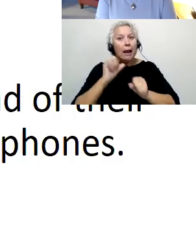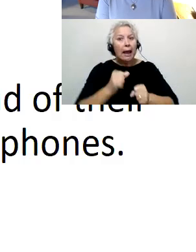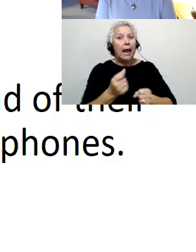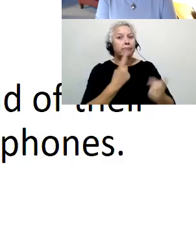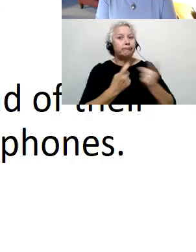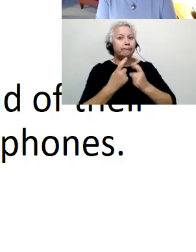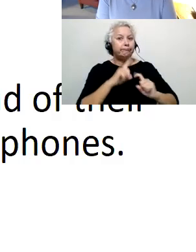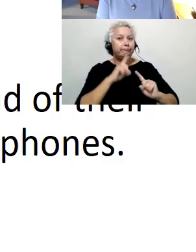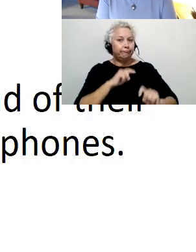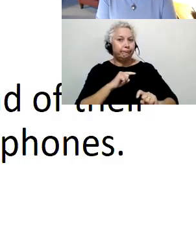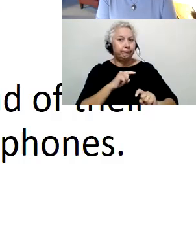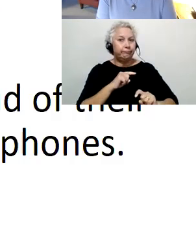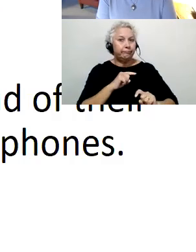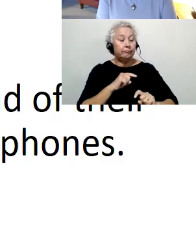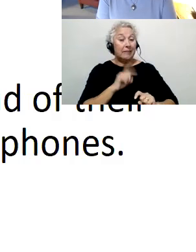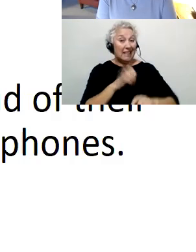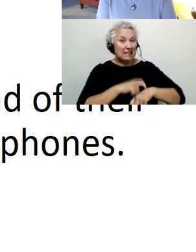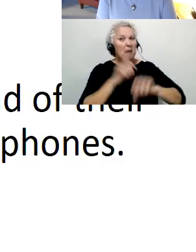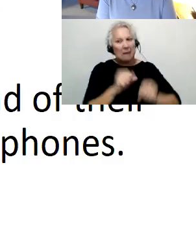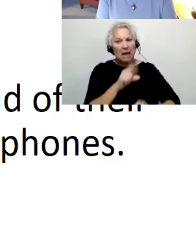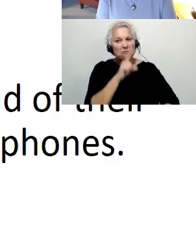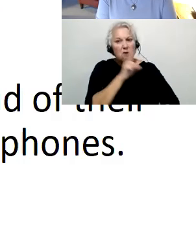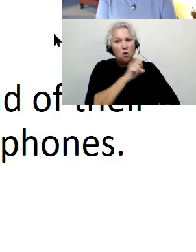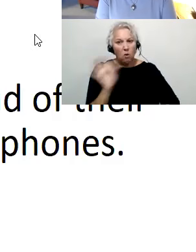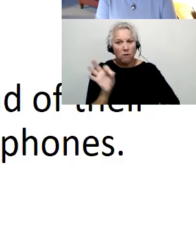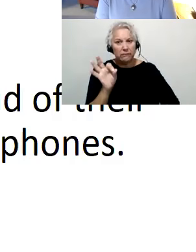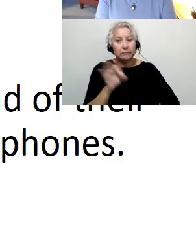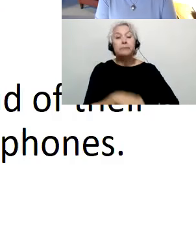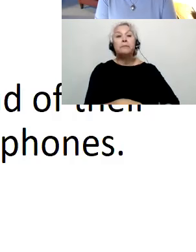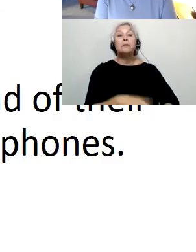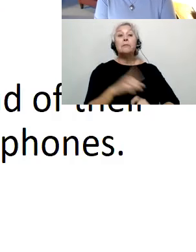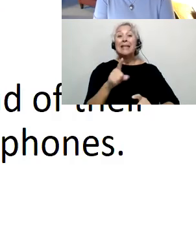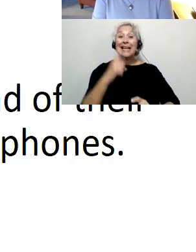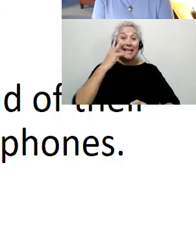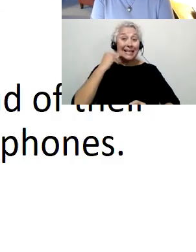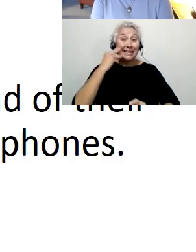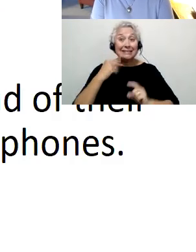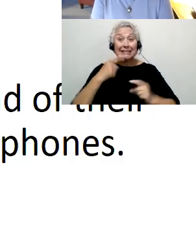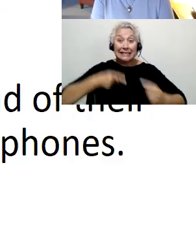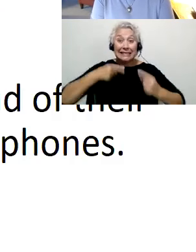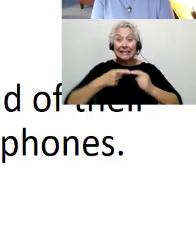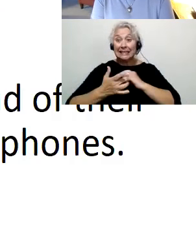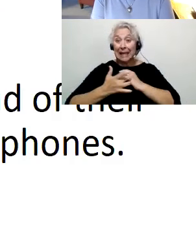microphones. If you experience technical issues in Zoom,